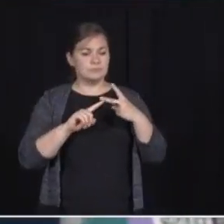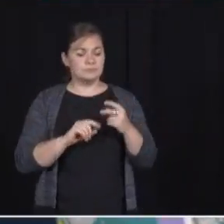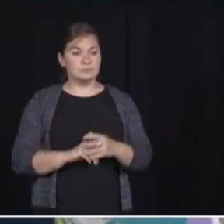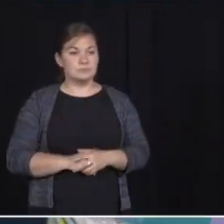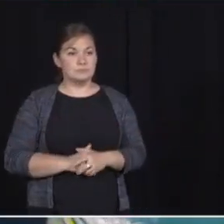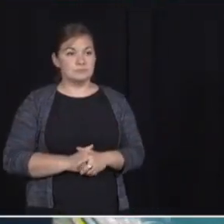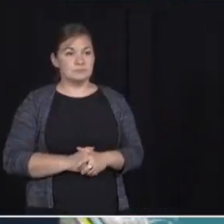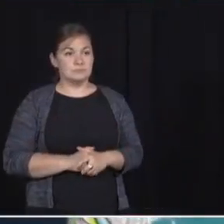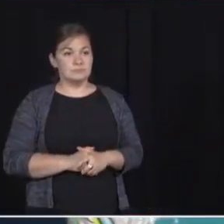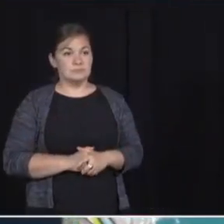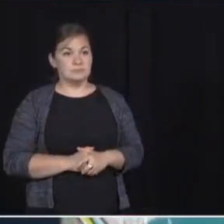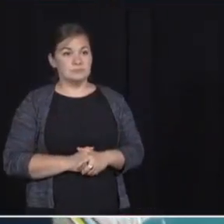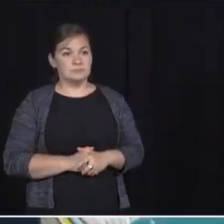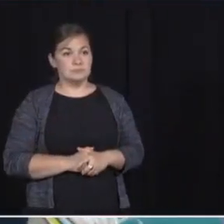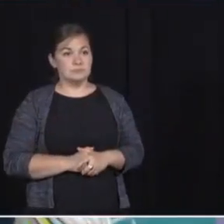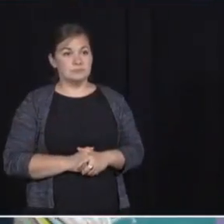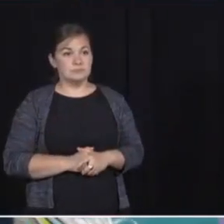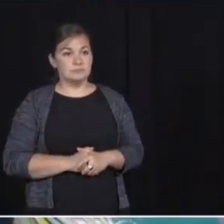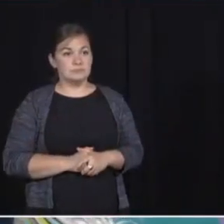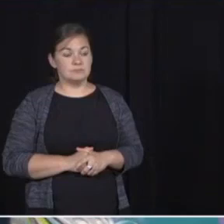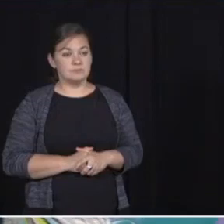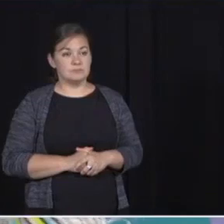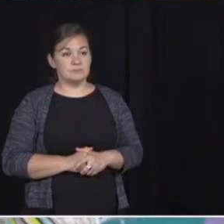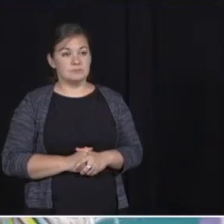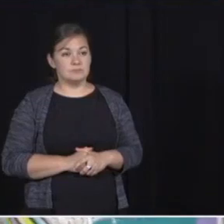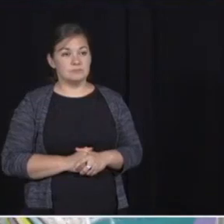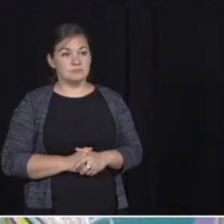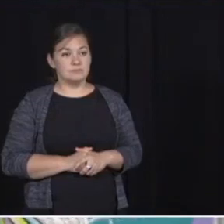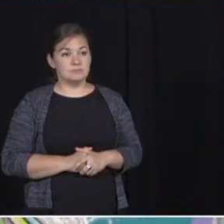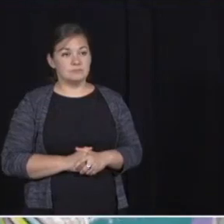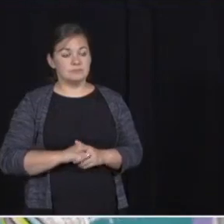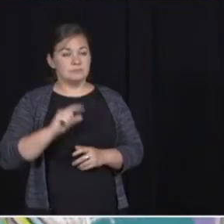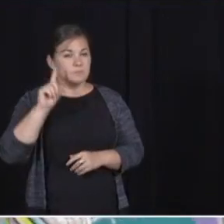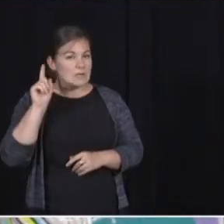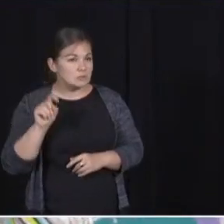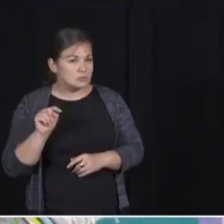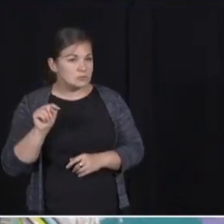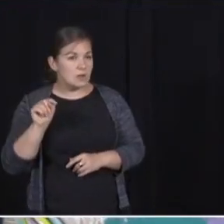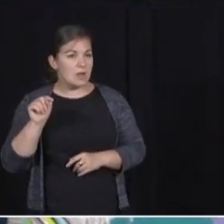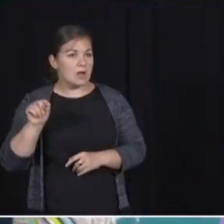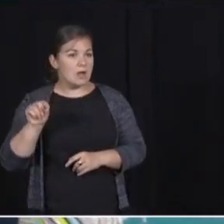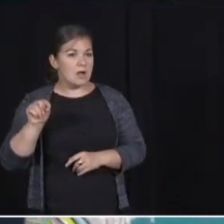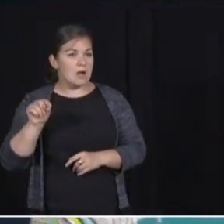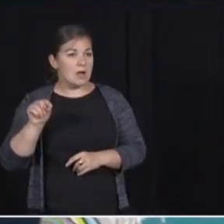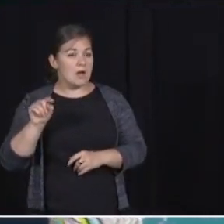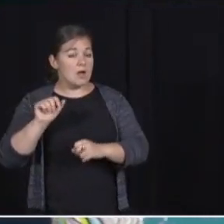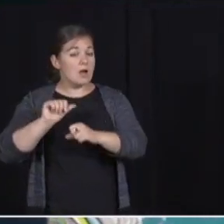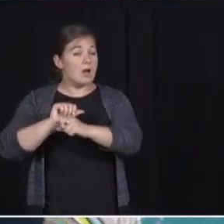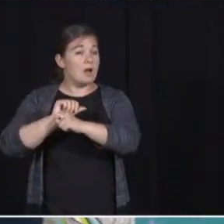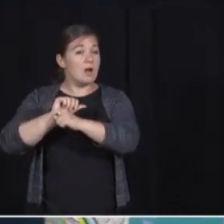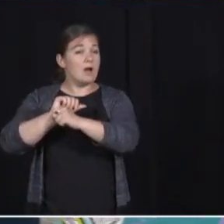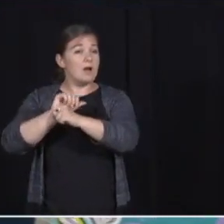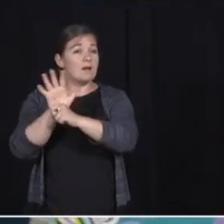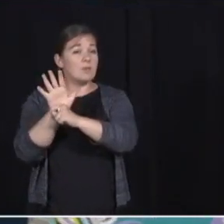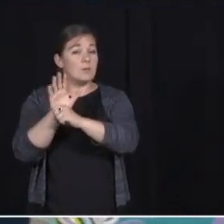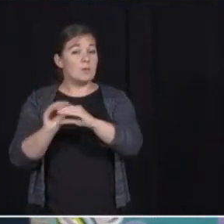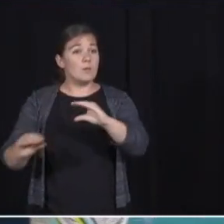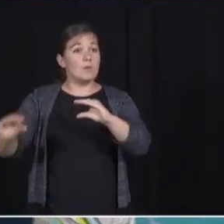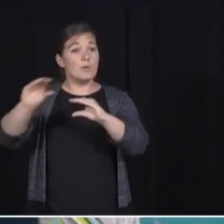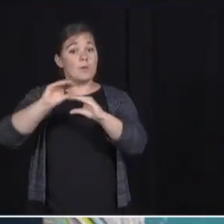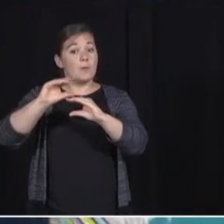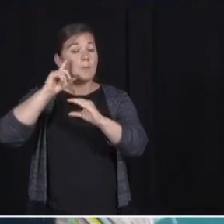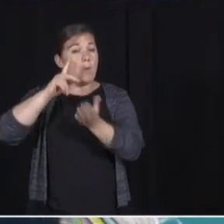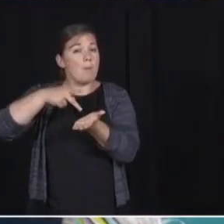Sorry, this next one is on behalf of a colleague regarding pandemic pay for frontline workers. Anesthesia assistants